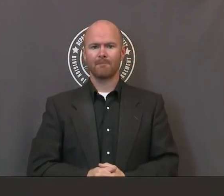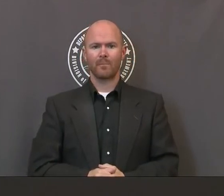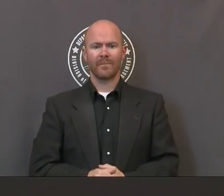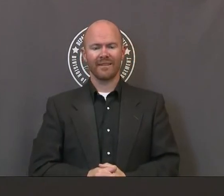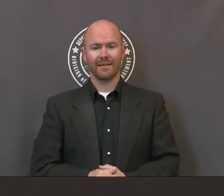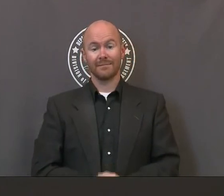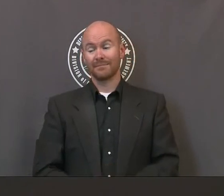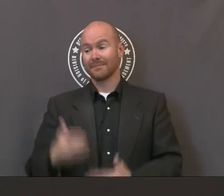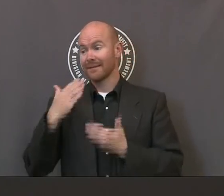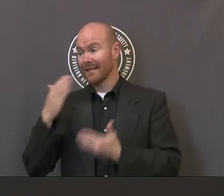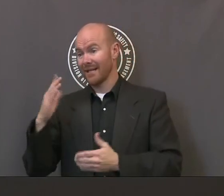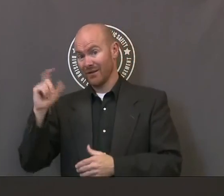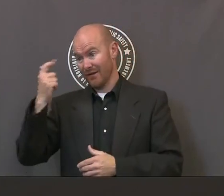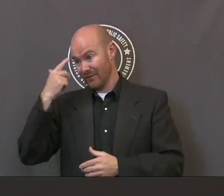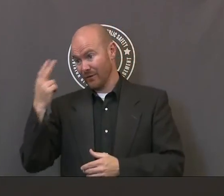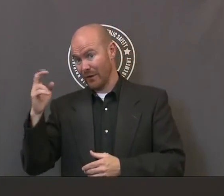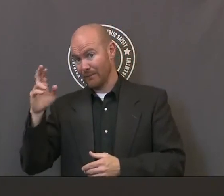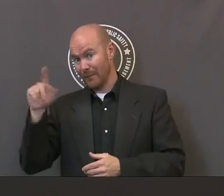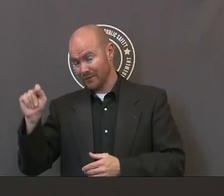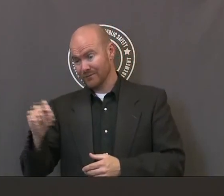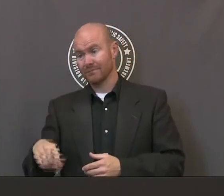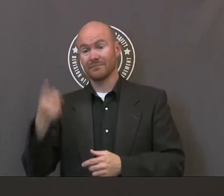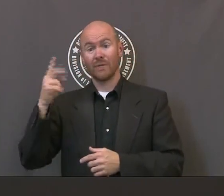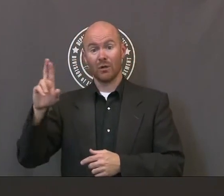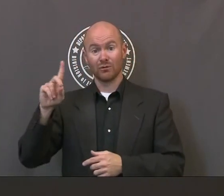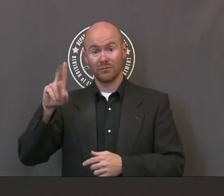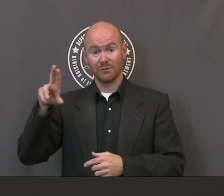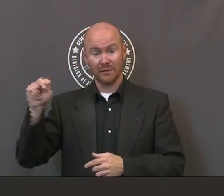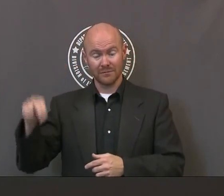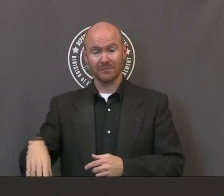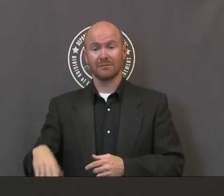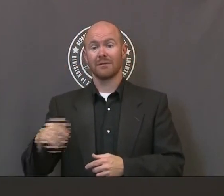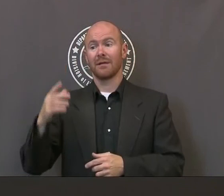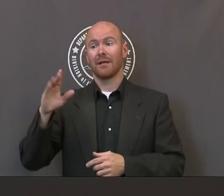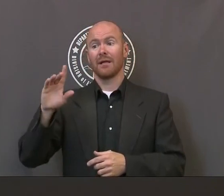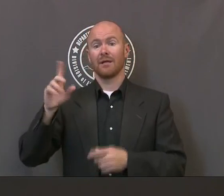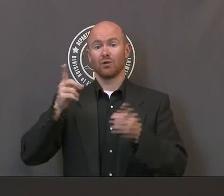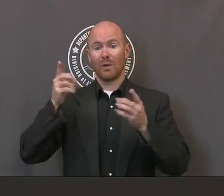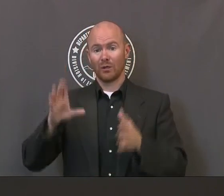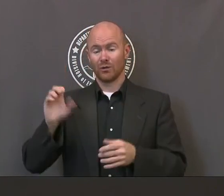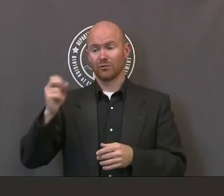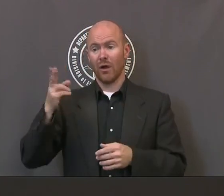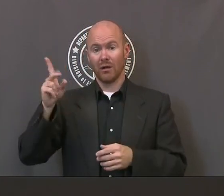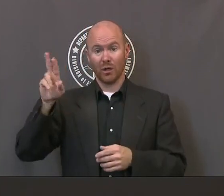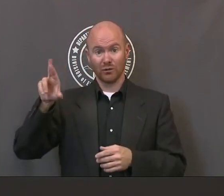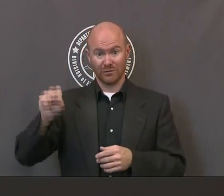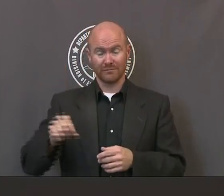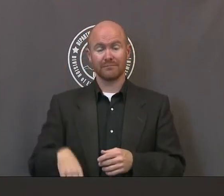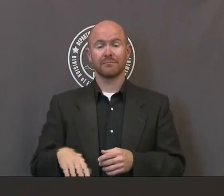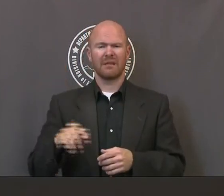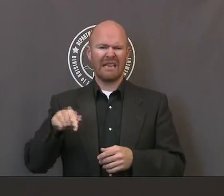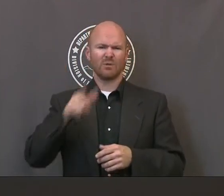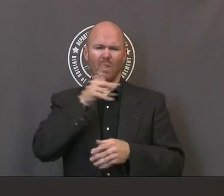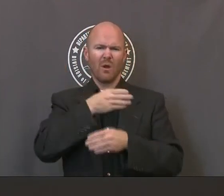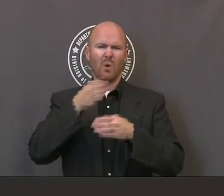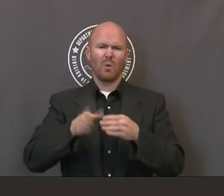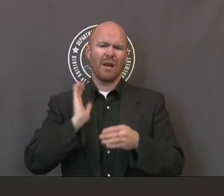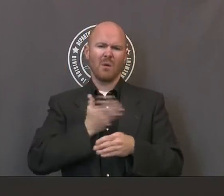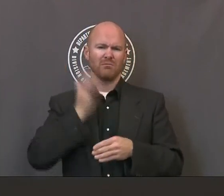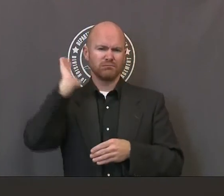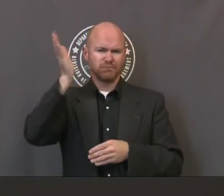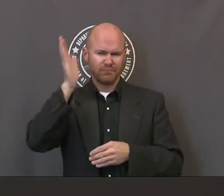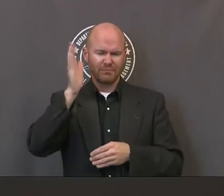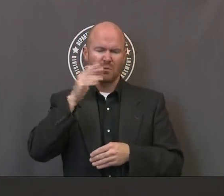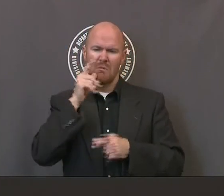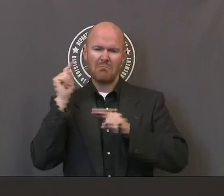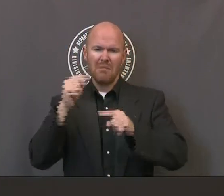Thank you, Governor Herbert, Director Saunders, and Dr. Dunn. This will conclude the press briefing for today, and we expect to come back to you